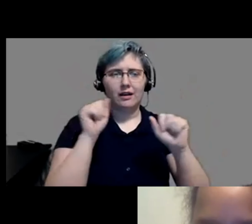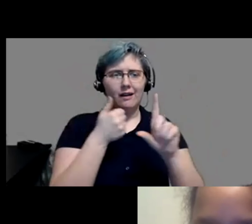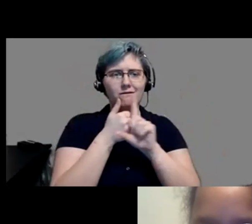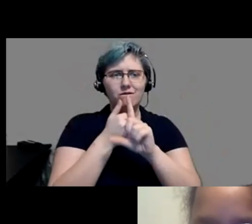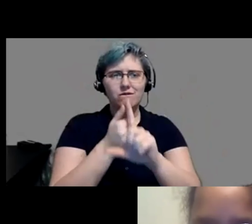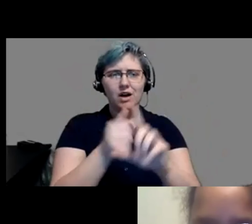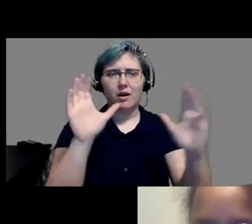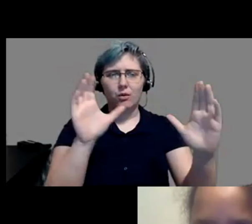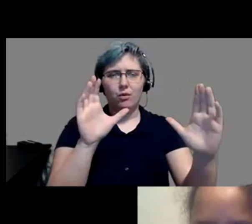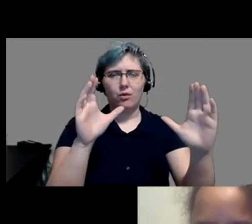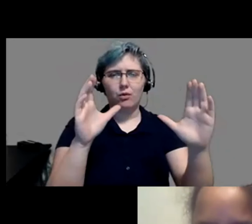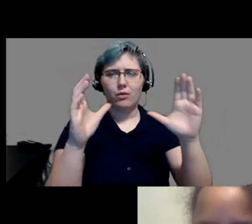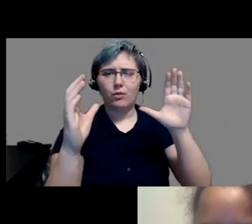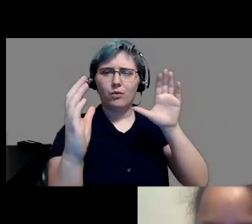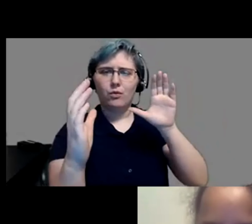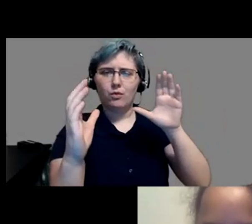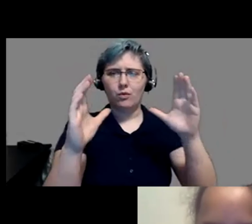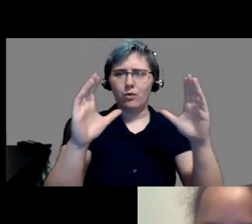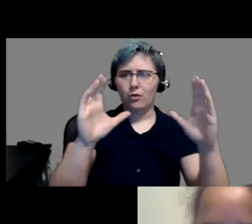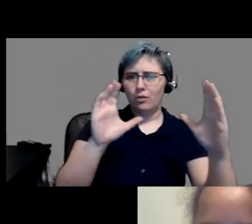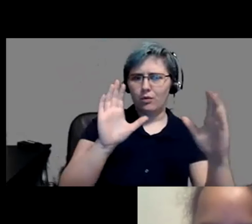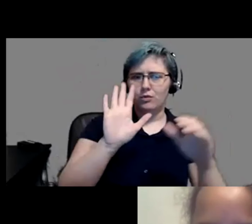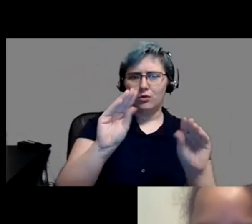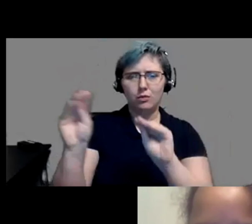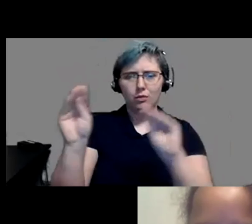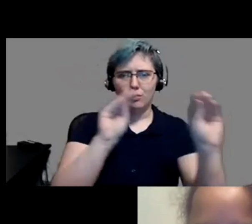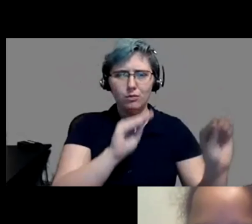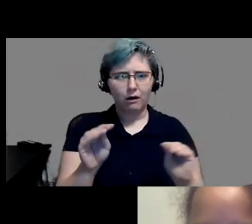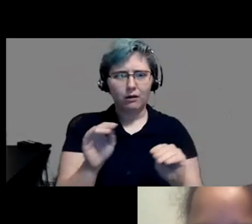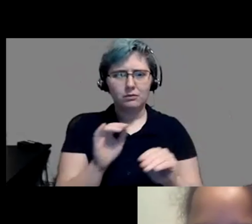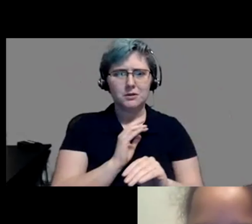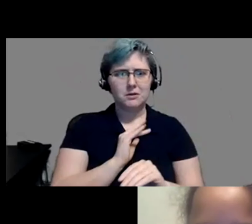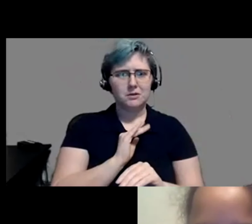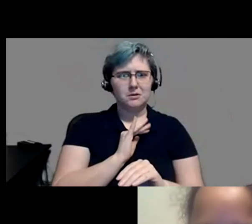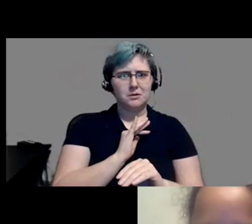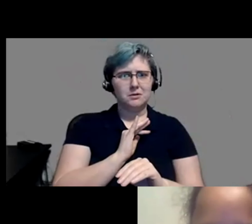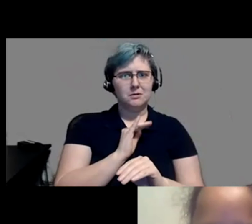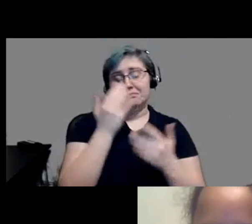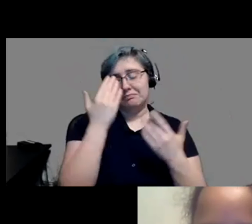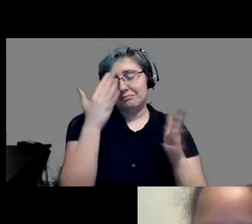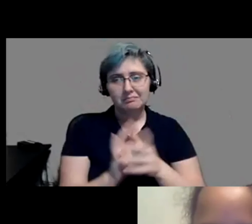the room. So I don't know.